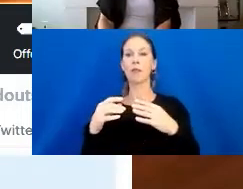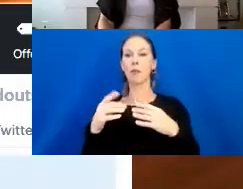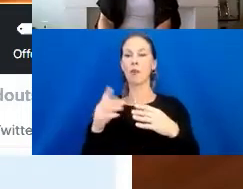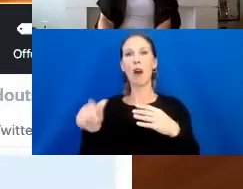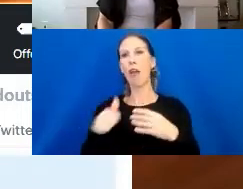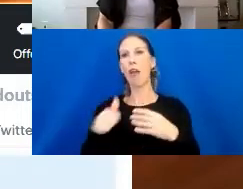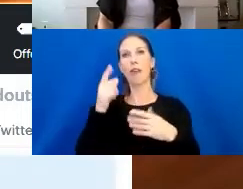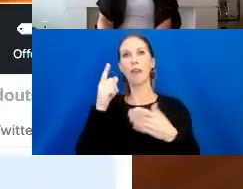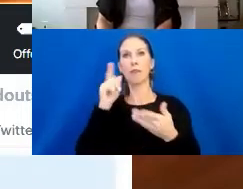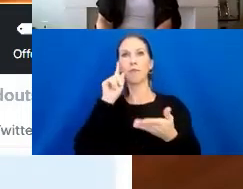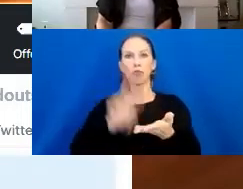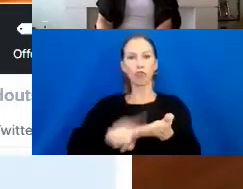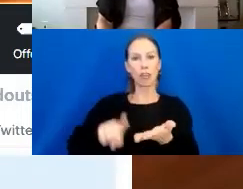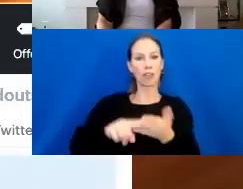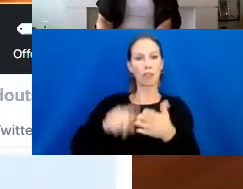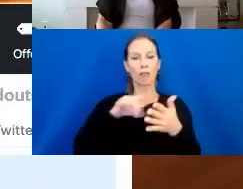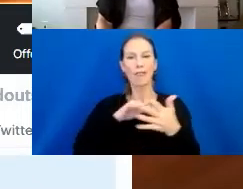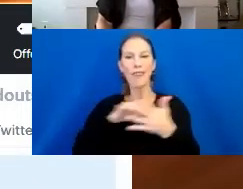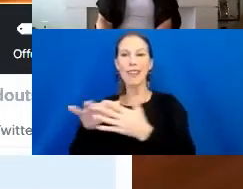that have